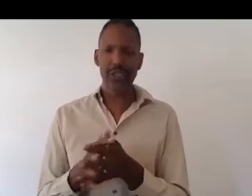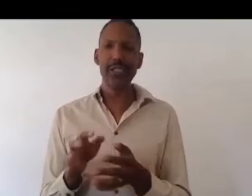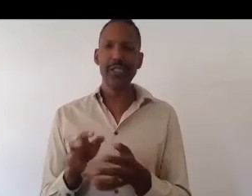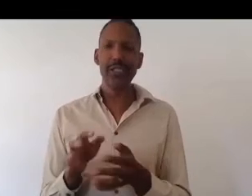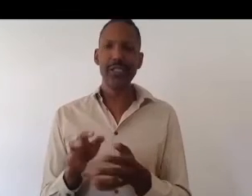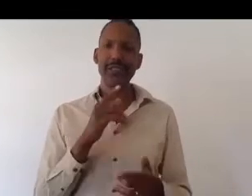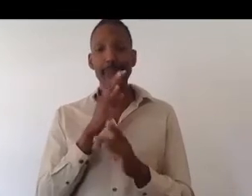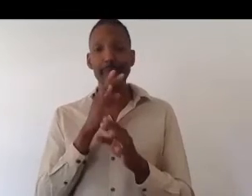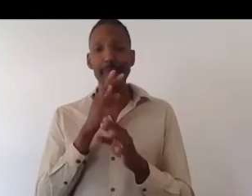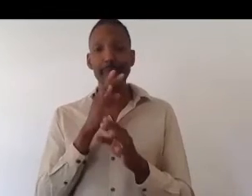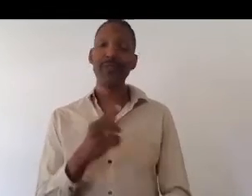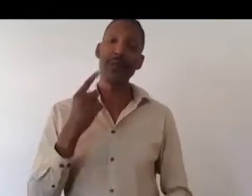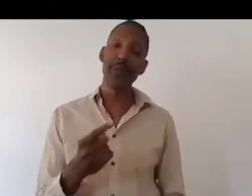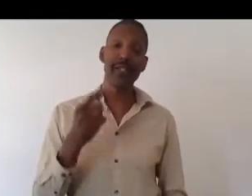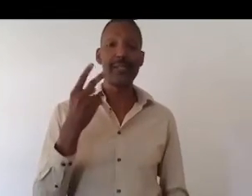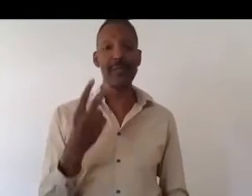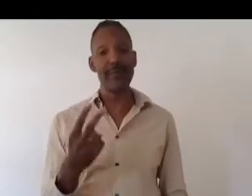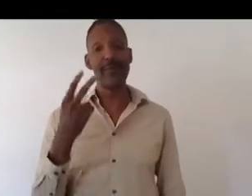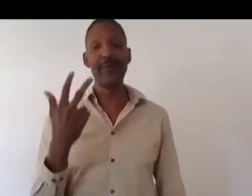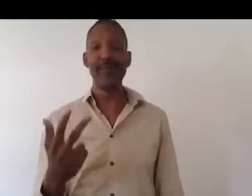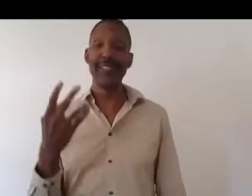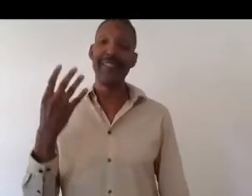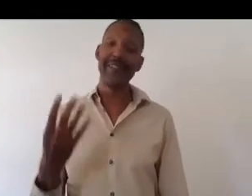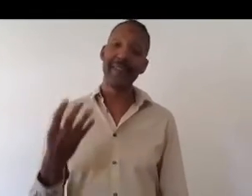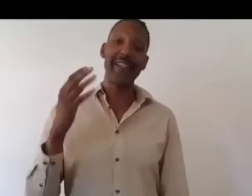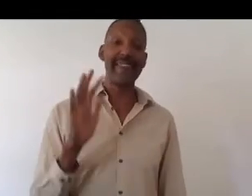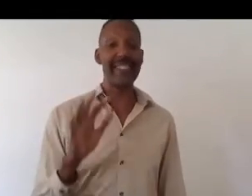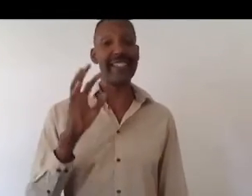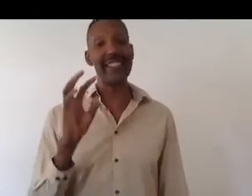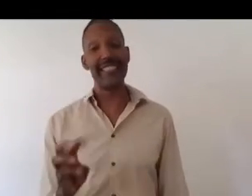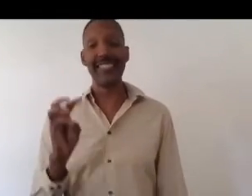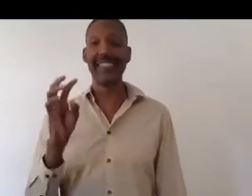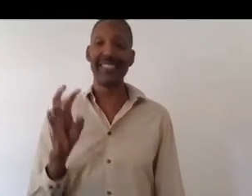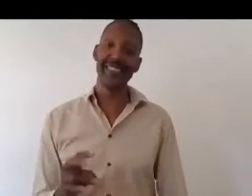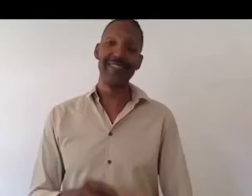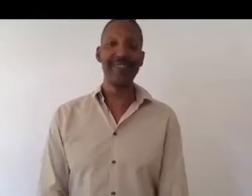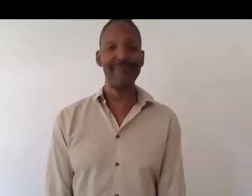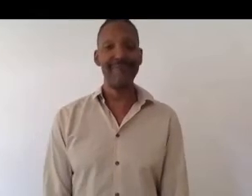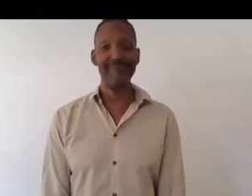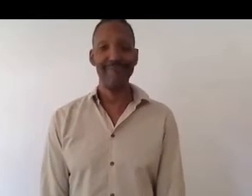5, 6, 7, 8, 9, 10, 11. Let's turn this off while you're...